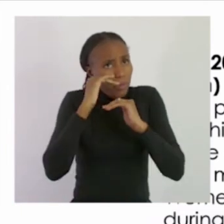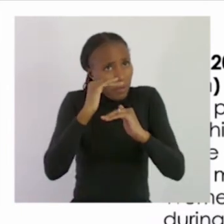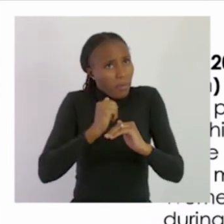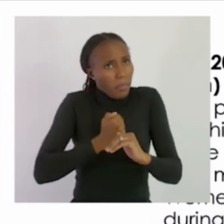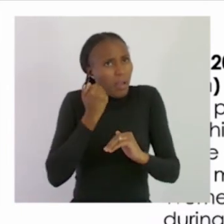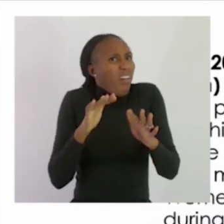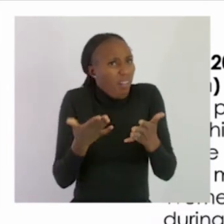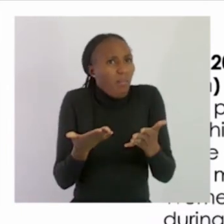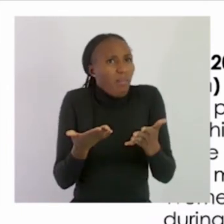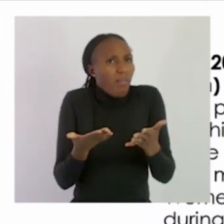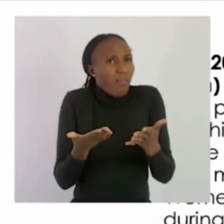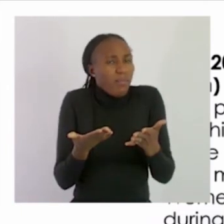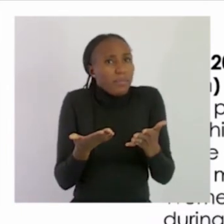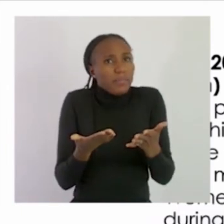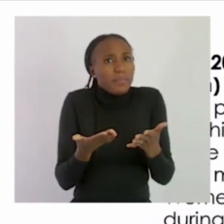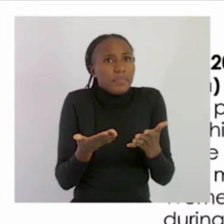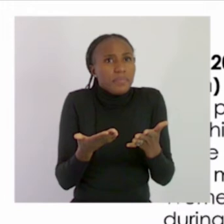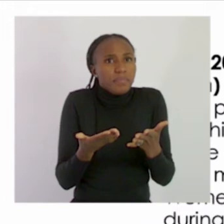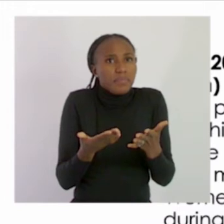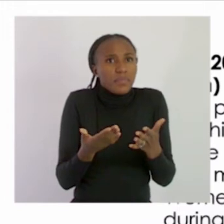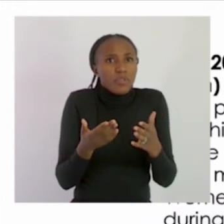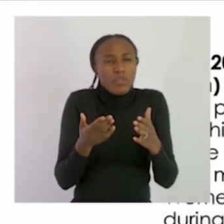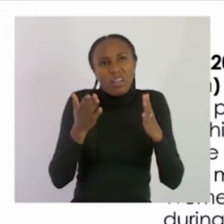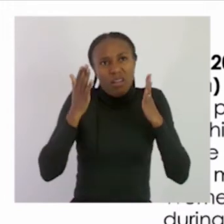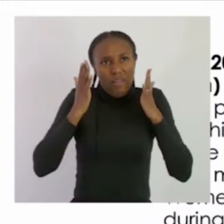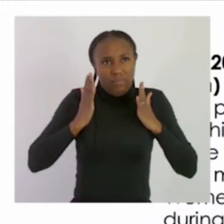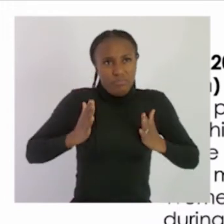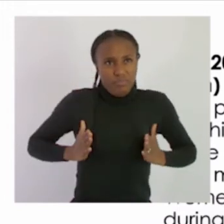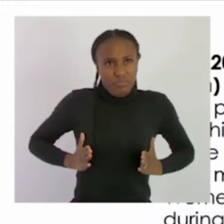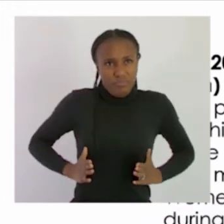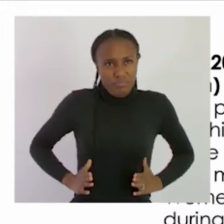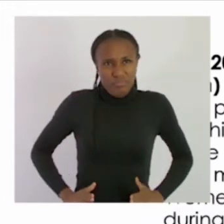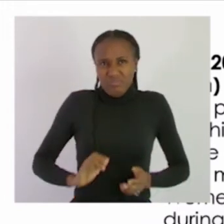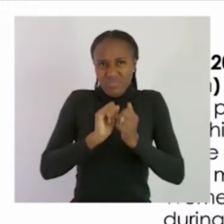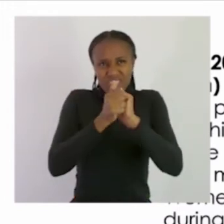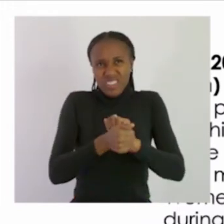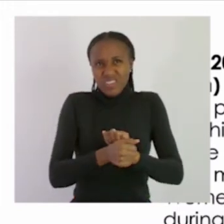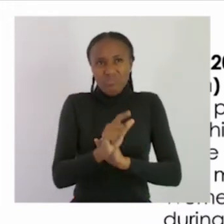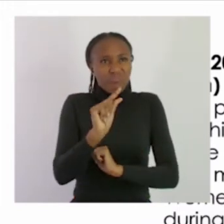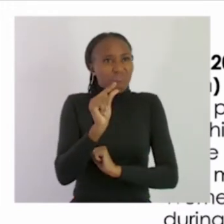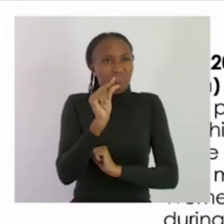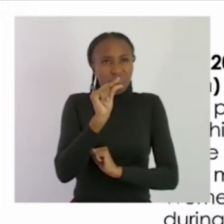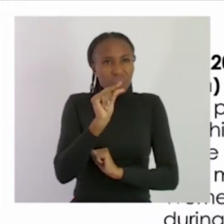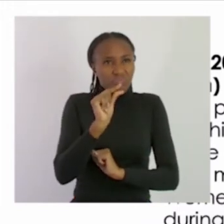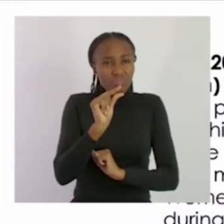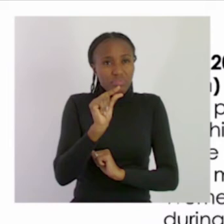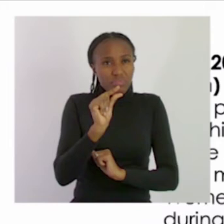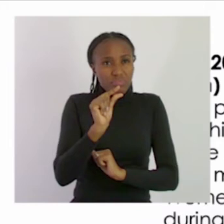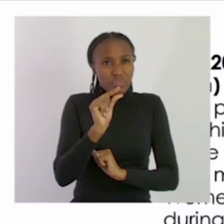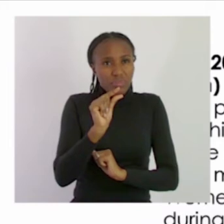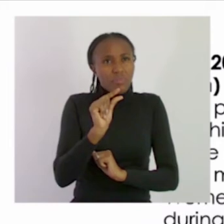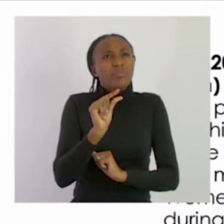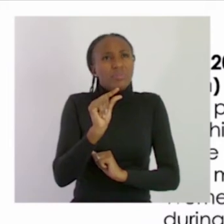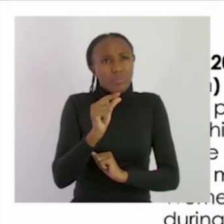stage? Little physical changes after reaching adulthood, okay? So when an adult